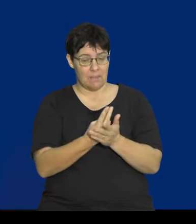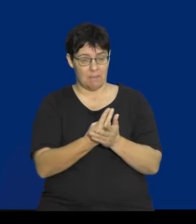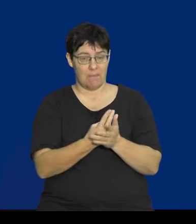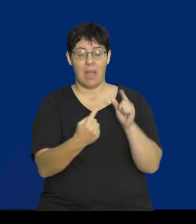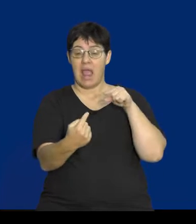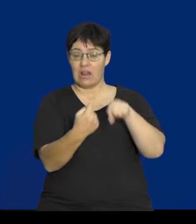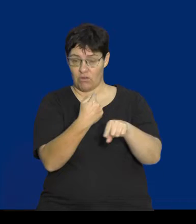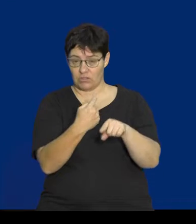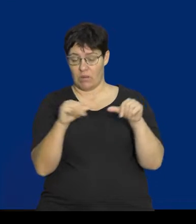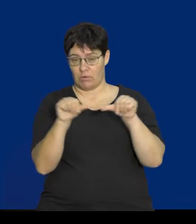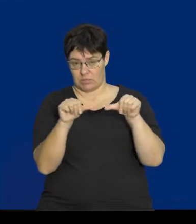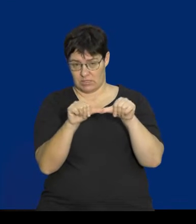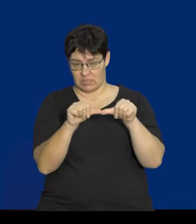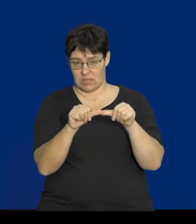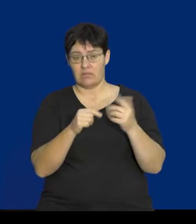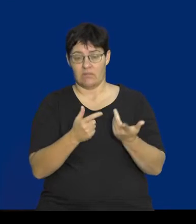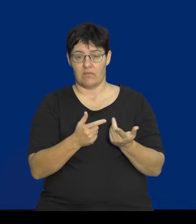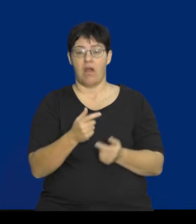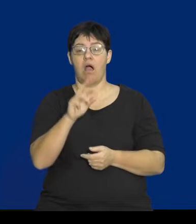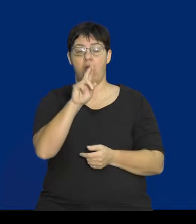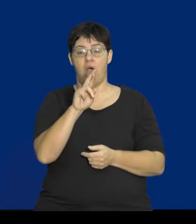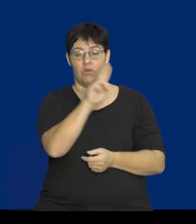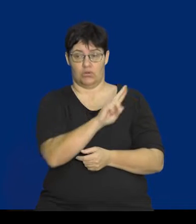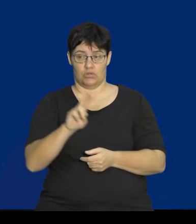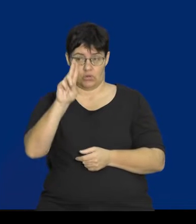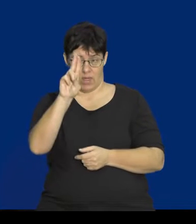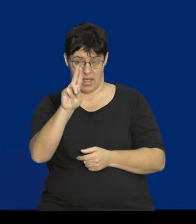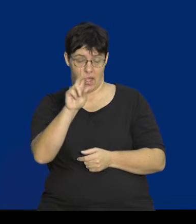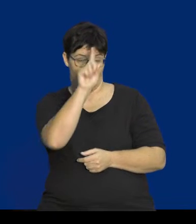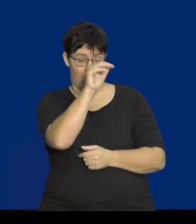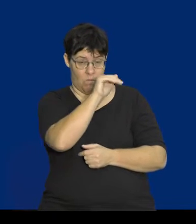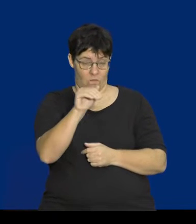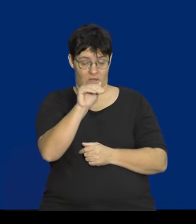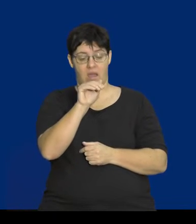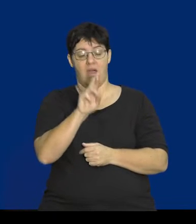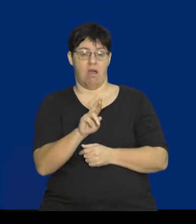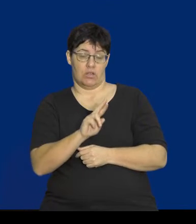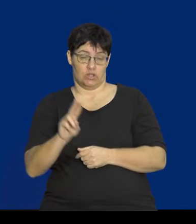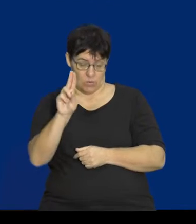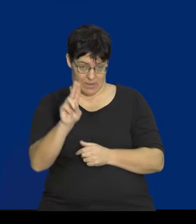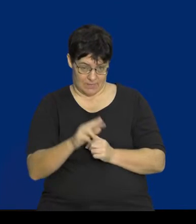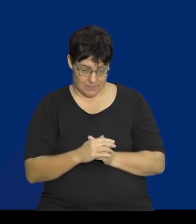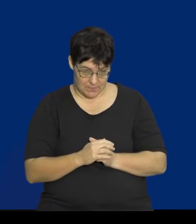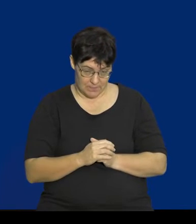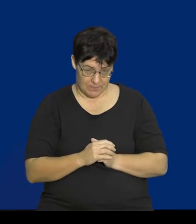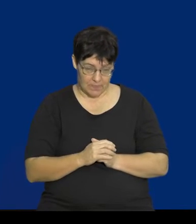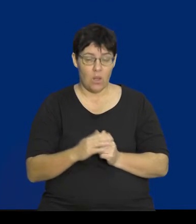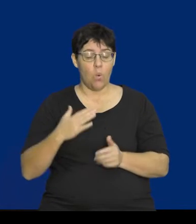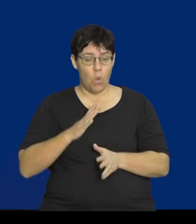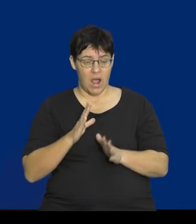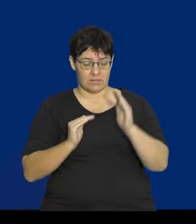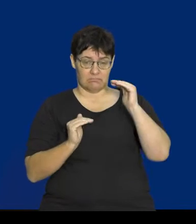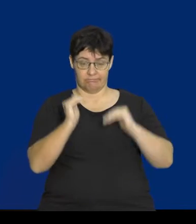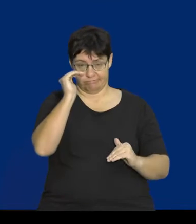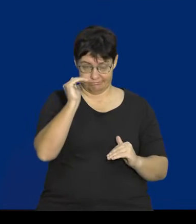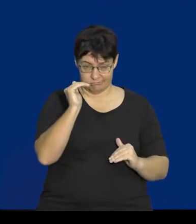to 1 over r squared. Remember that when we want an inverse proportionality, so if we